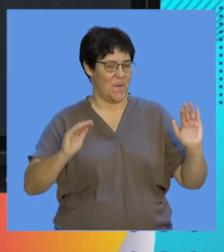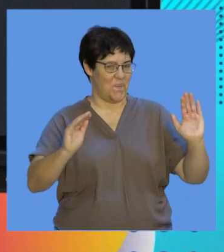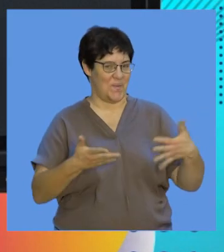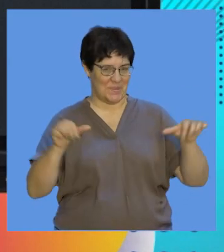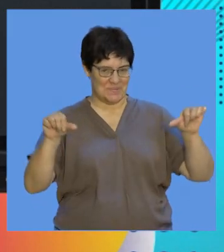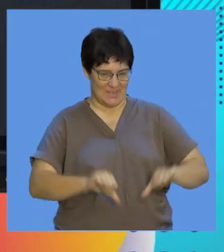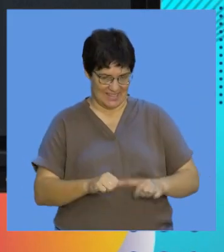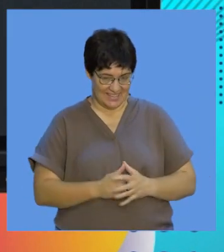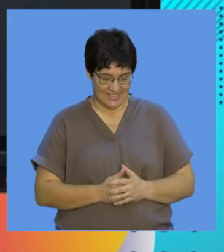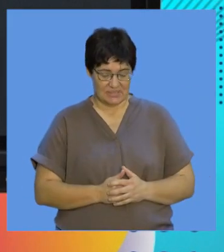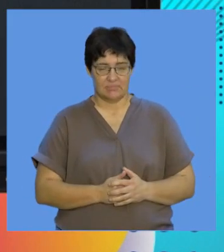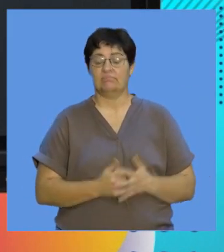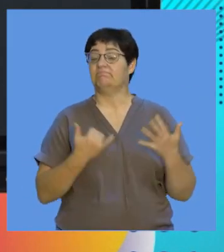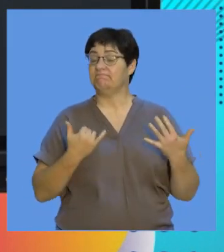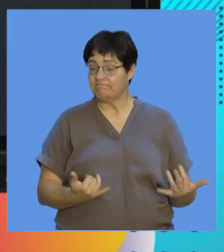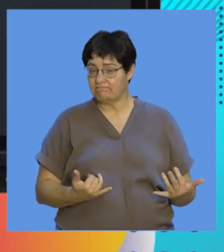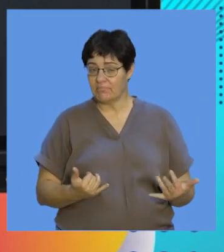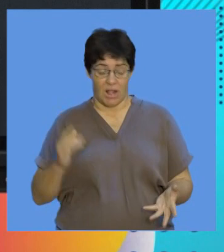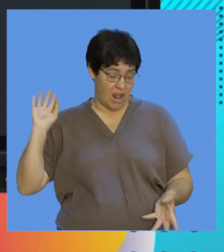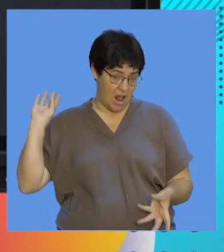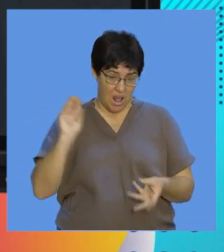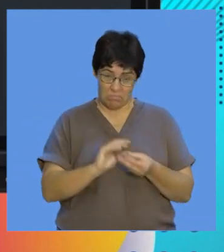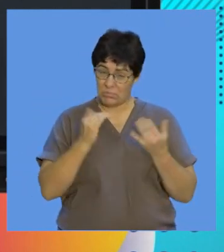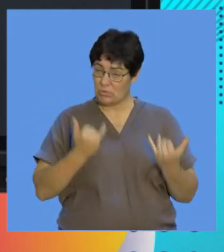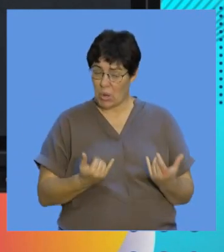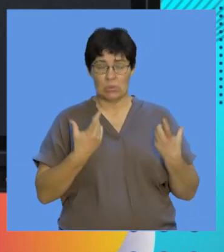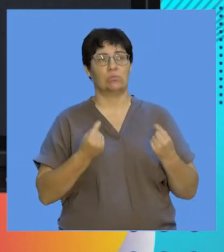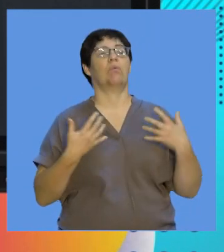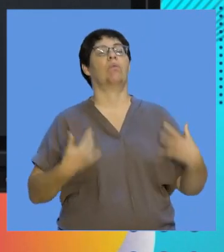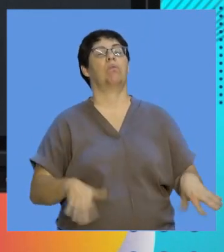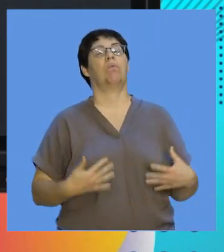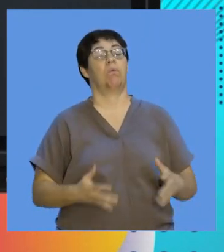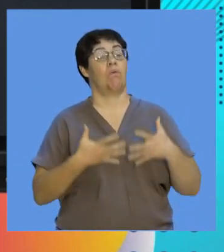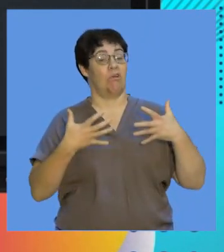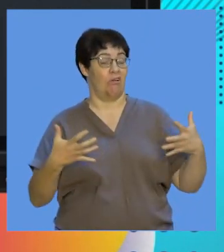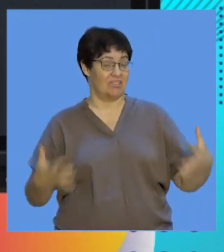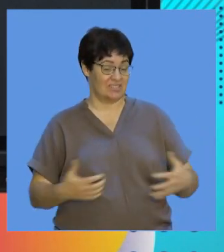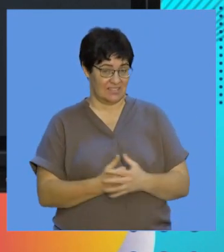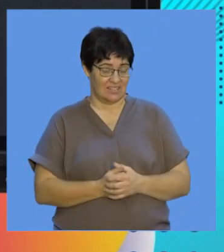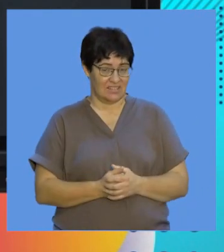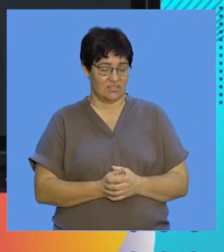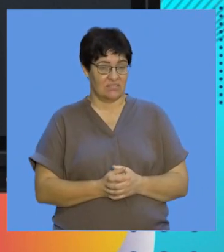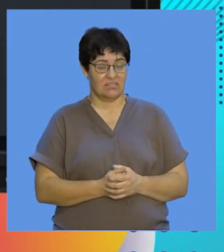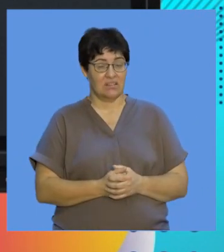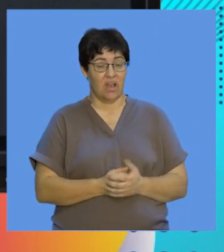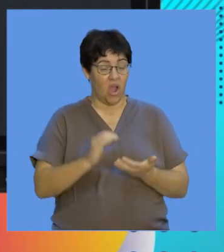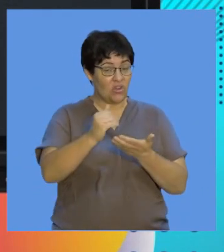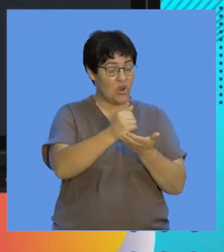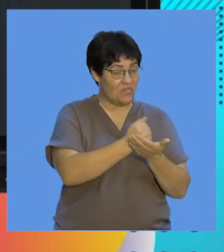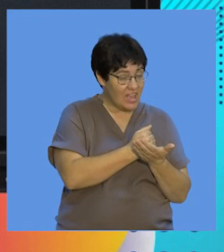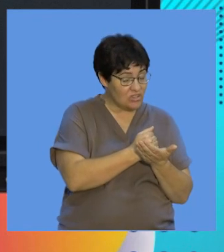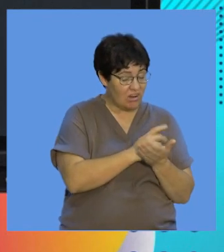Welcome back. So we've done a lot today, okay? So we have spoken about conservation in a lot of